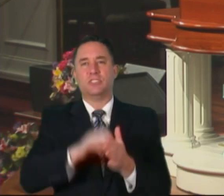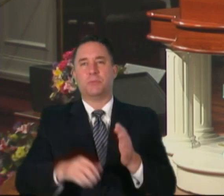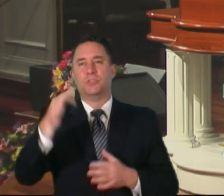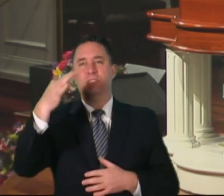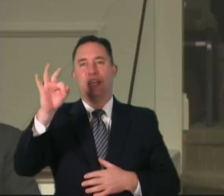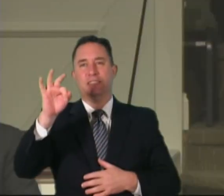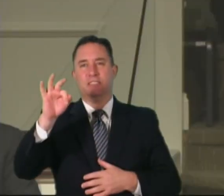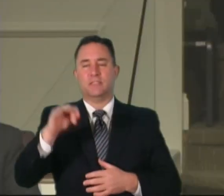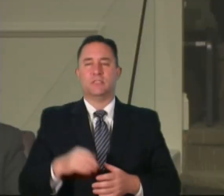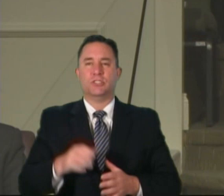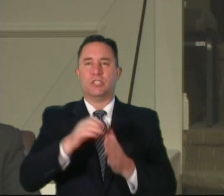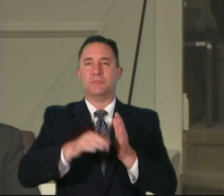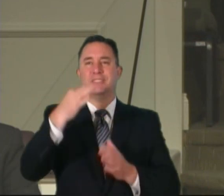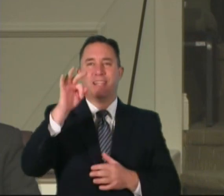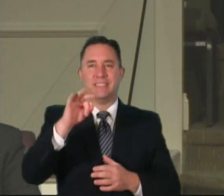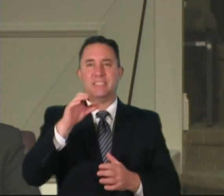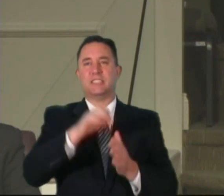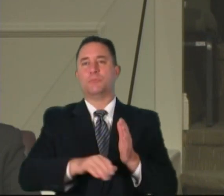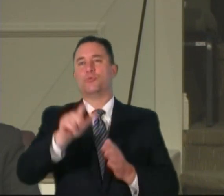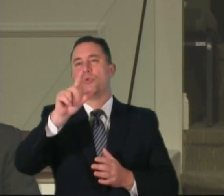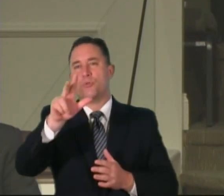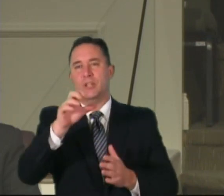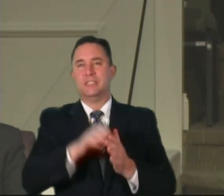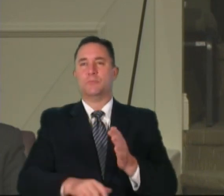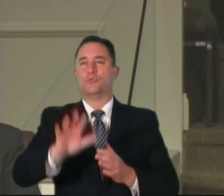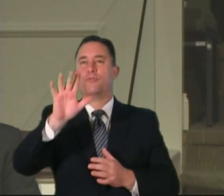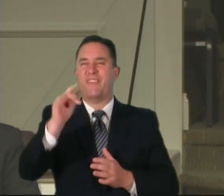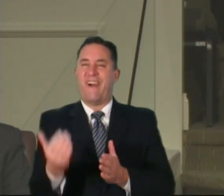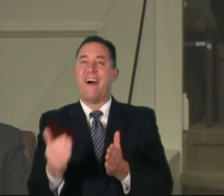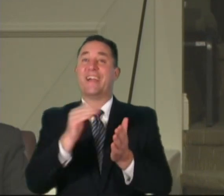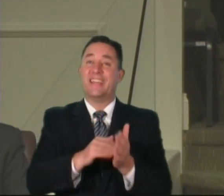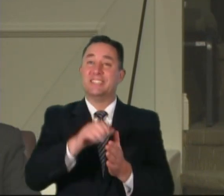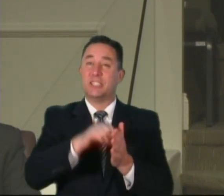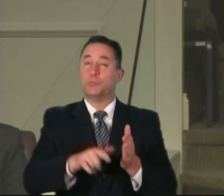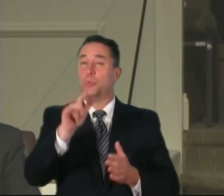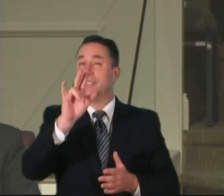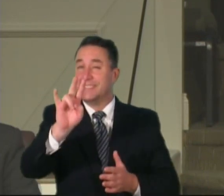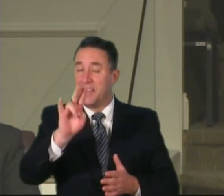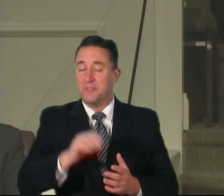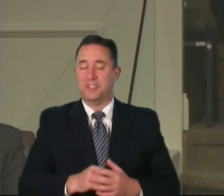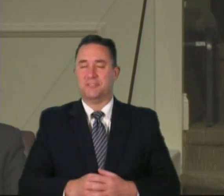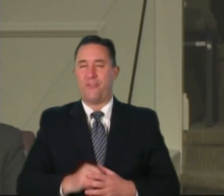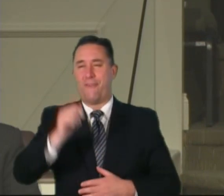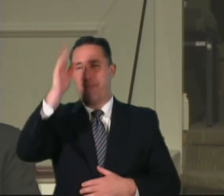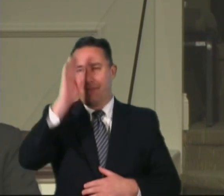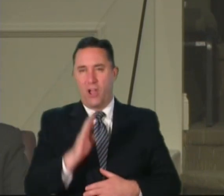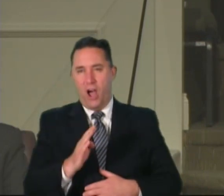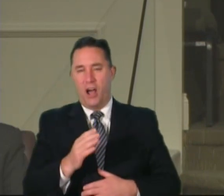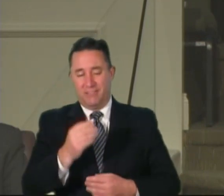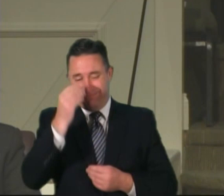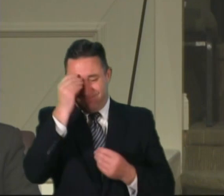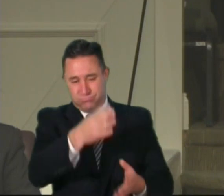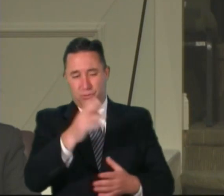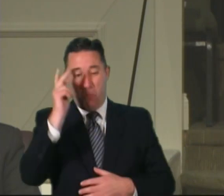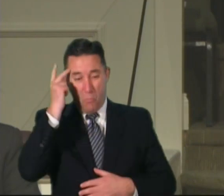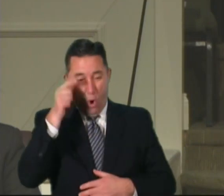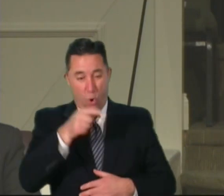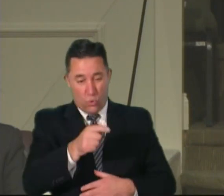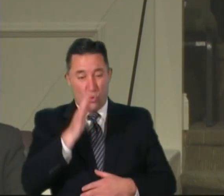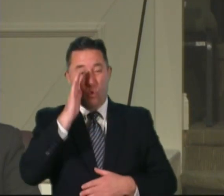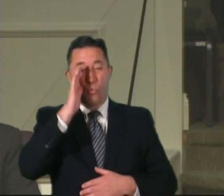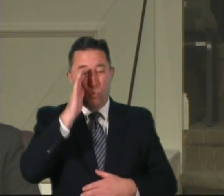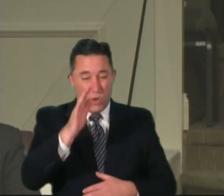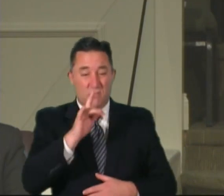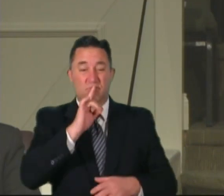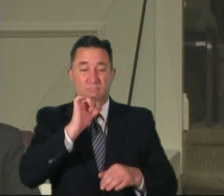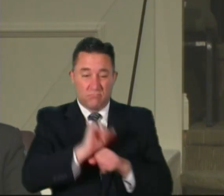And 19 and 23, 25, and again in 27, God confirms to Paul, you're going